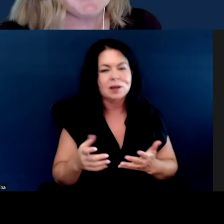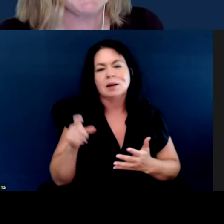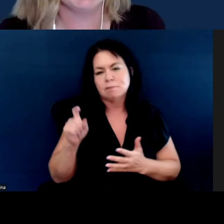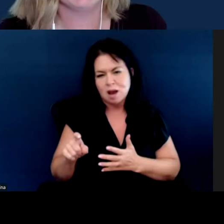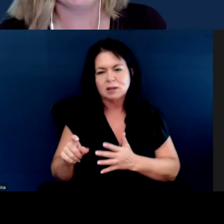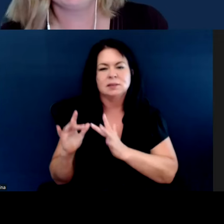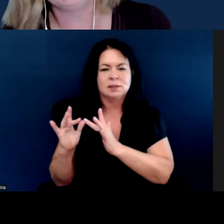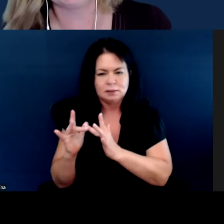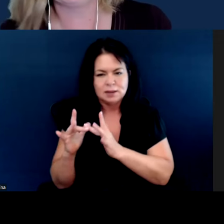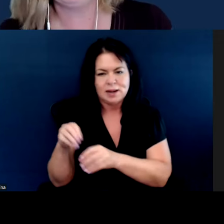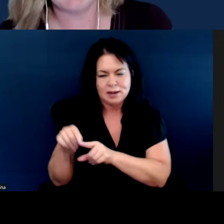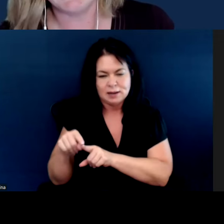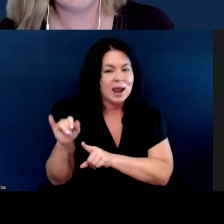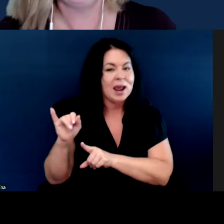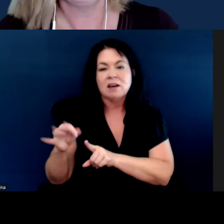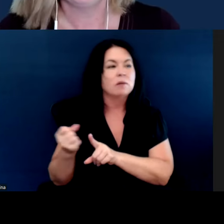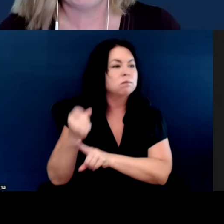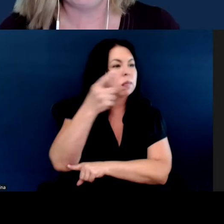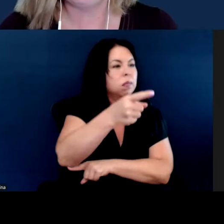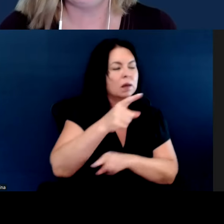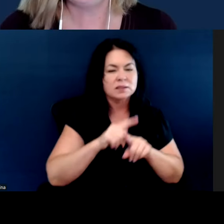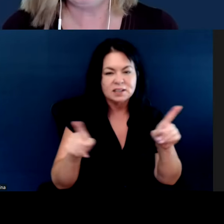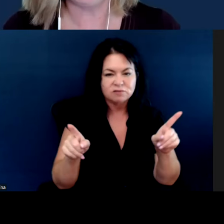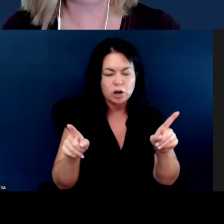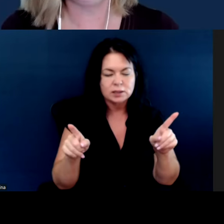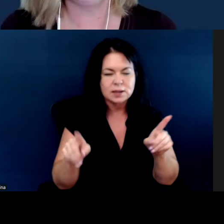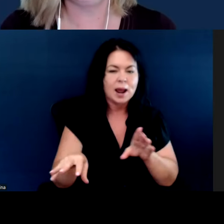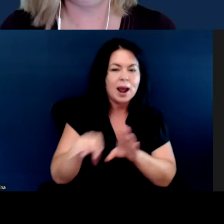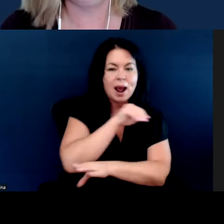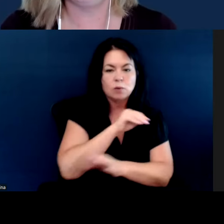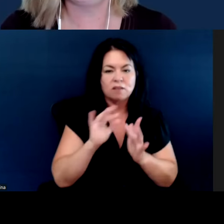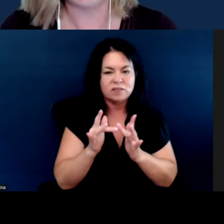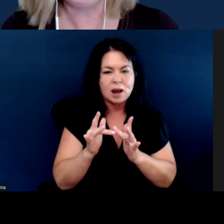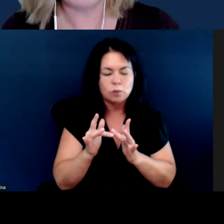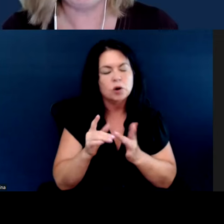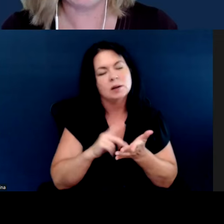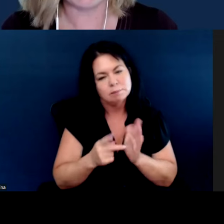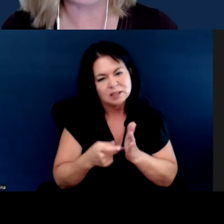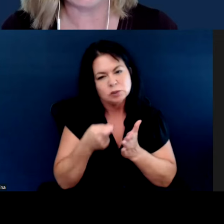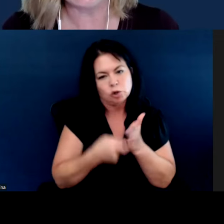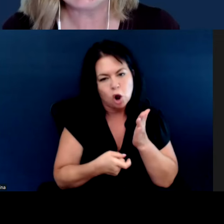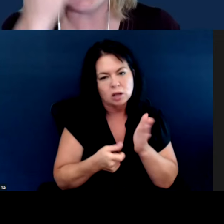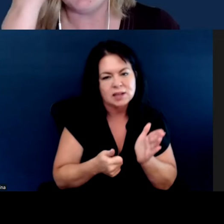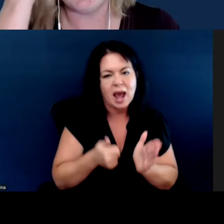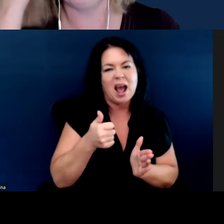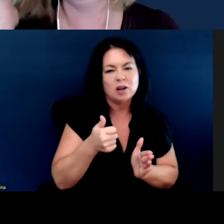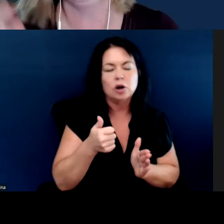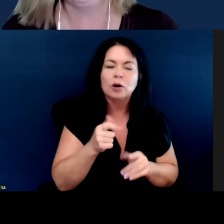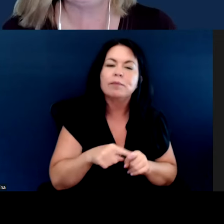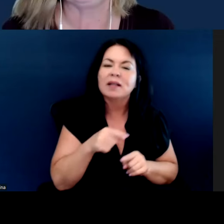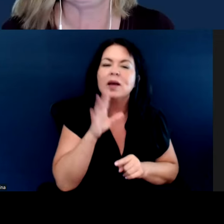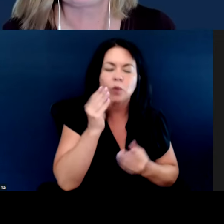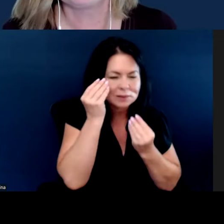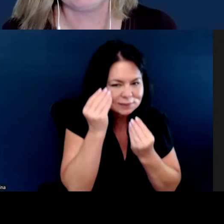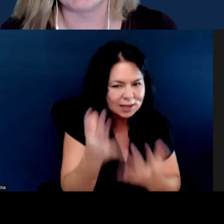network, typically your costs are going to be higher, but each plan is going to tell you what that cost is if you go out of